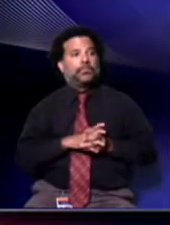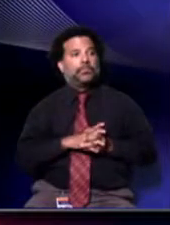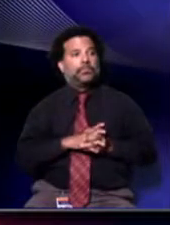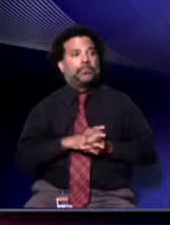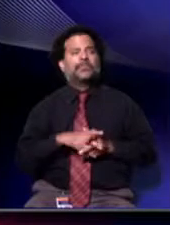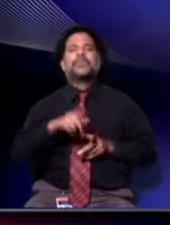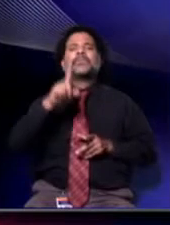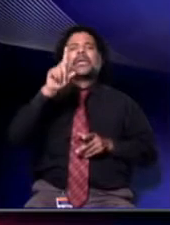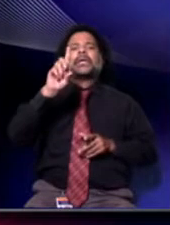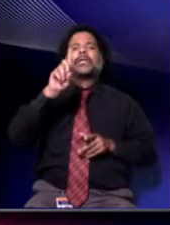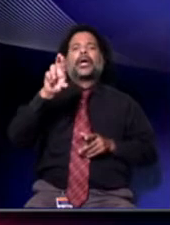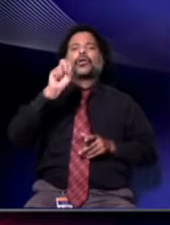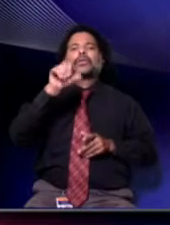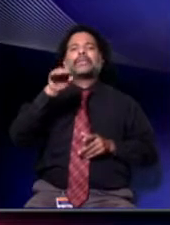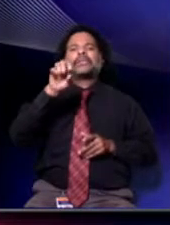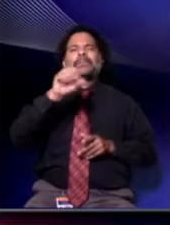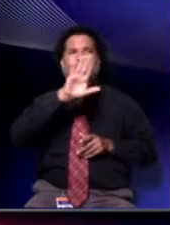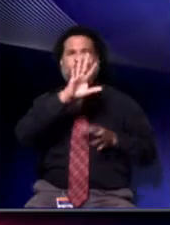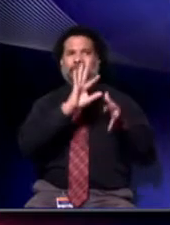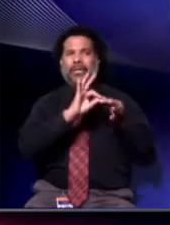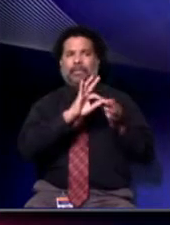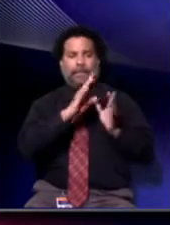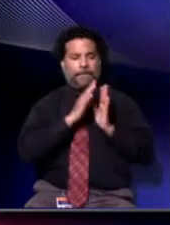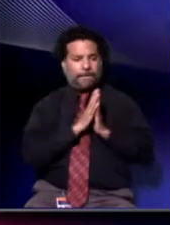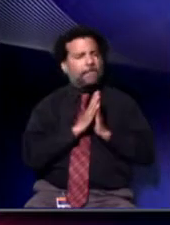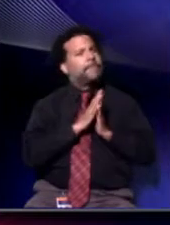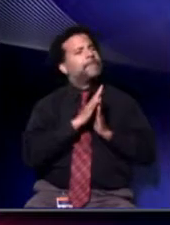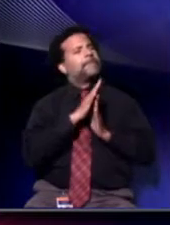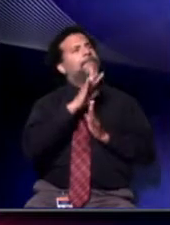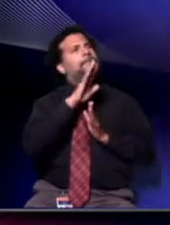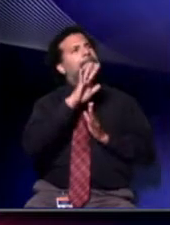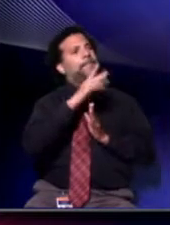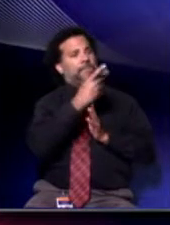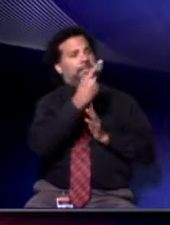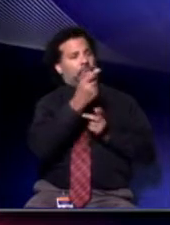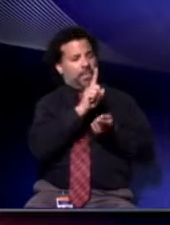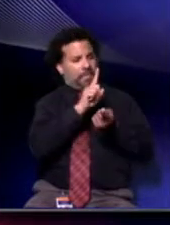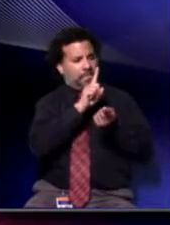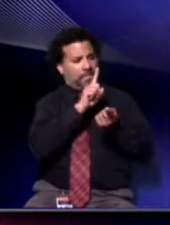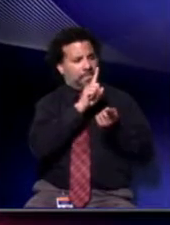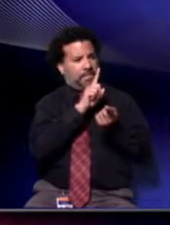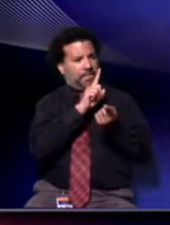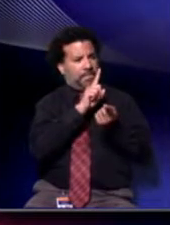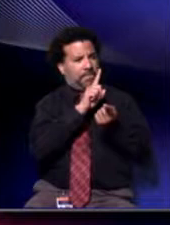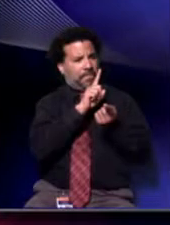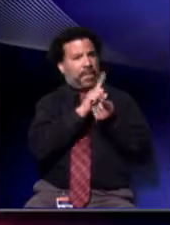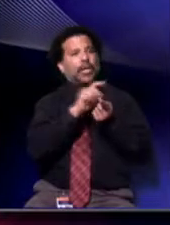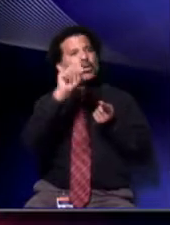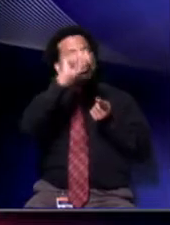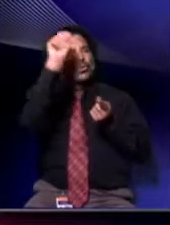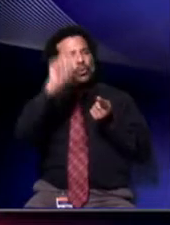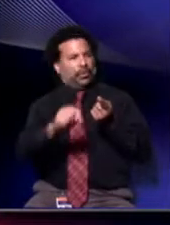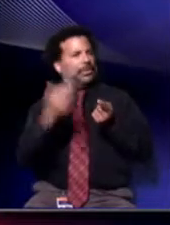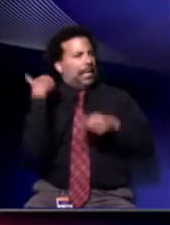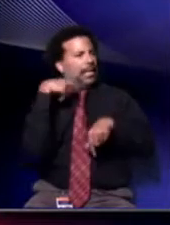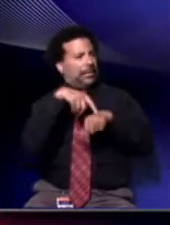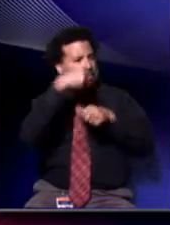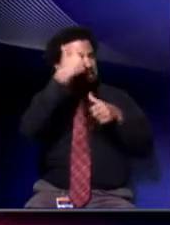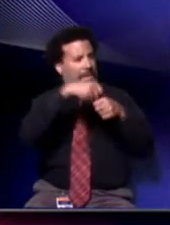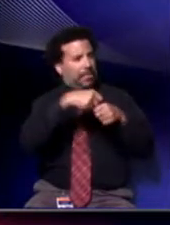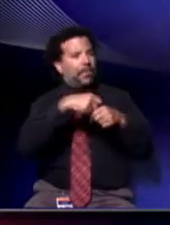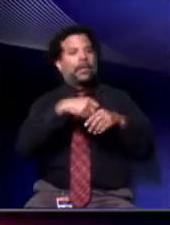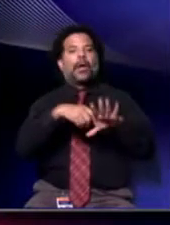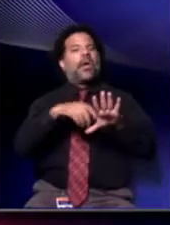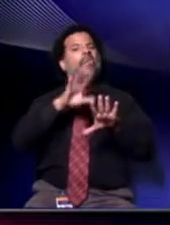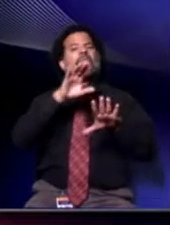I have a comment. The last time we met was in the library down on Tucson's campus. Yes. That was a very